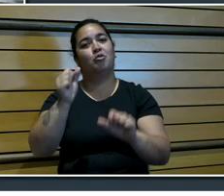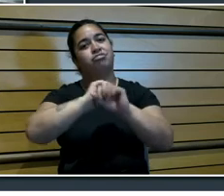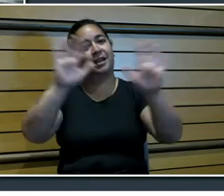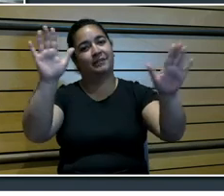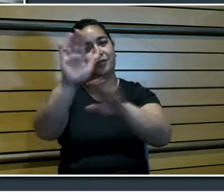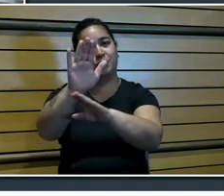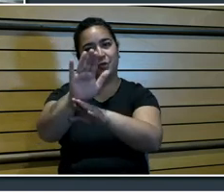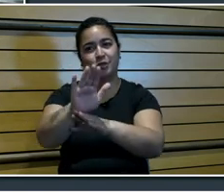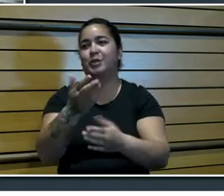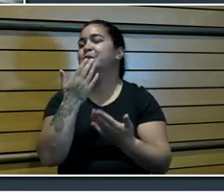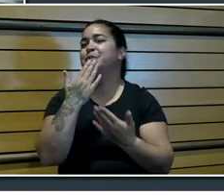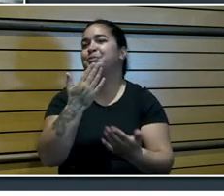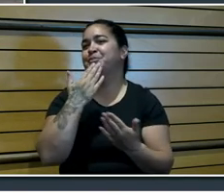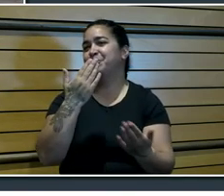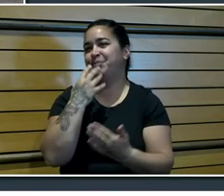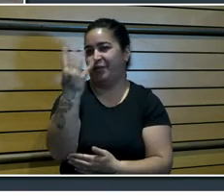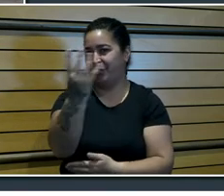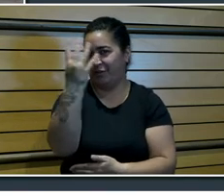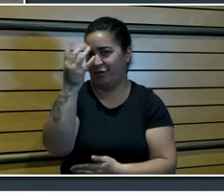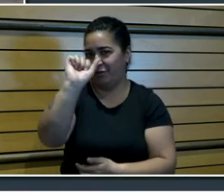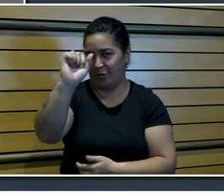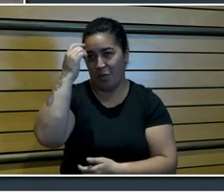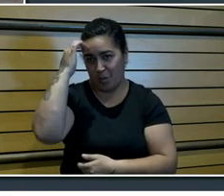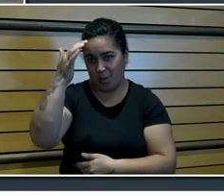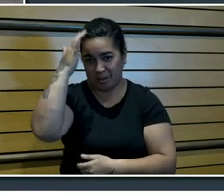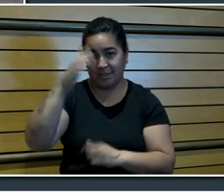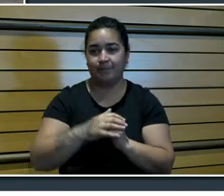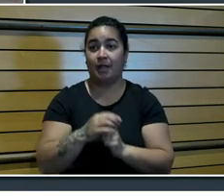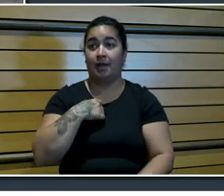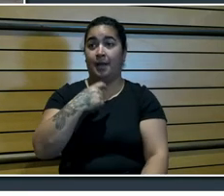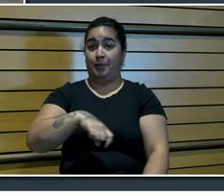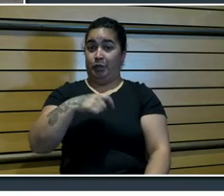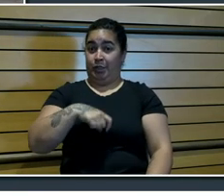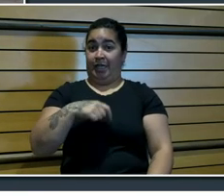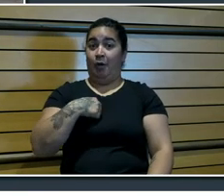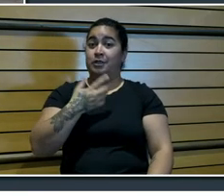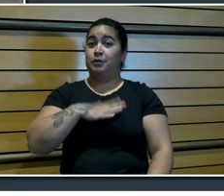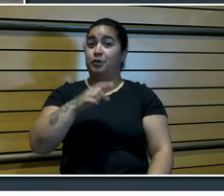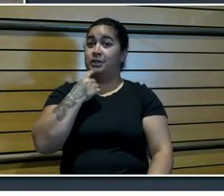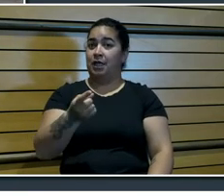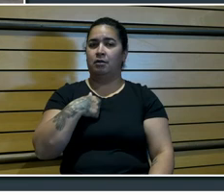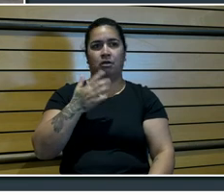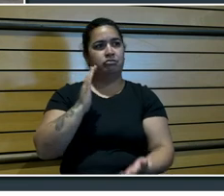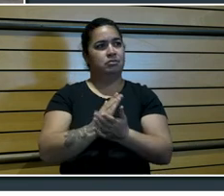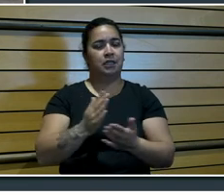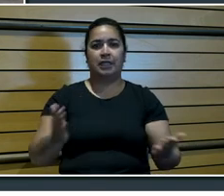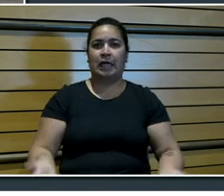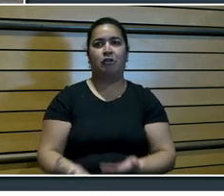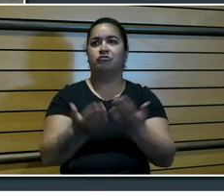2025. Ngā mihi nenu ki a koutou. Thank you very much for your whakaaro, and on a personal note, I'm really encouraged by the